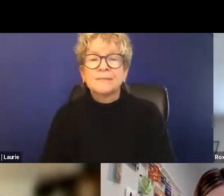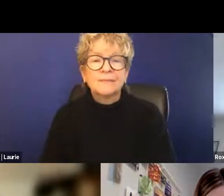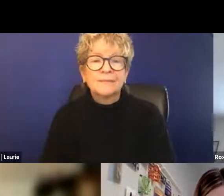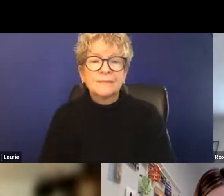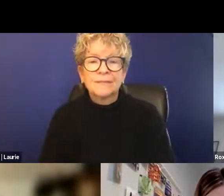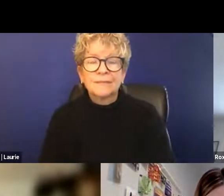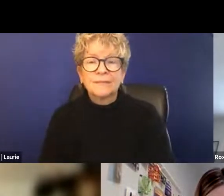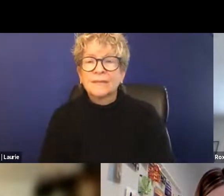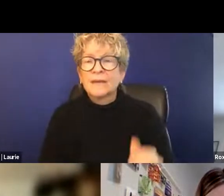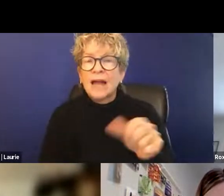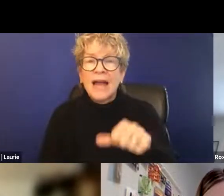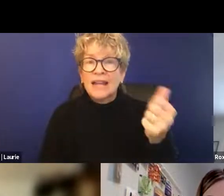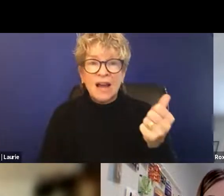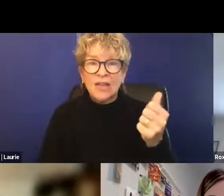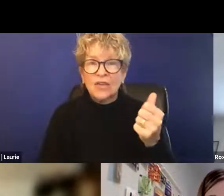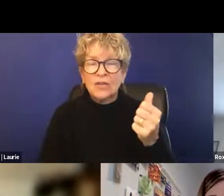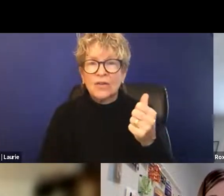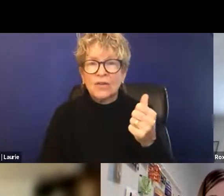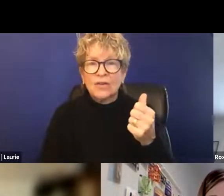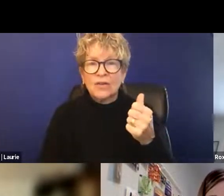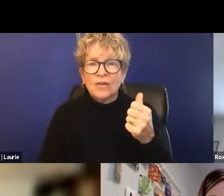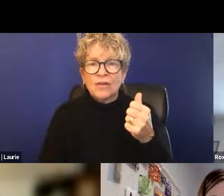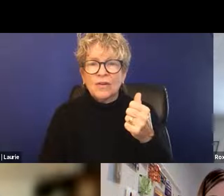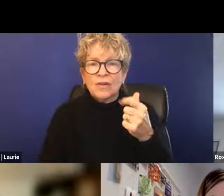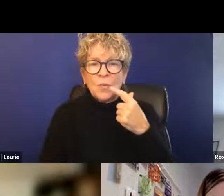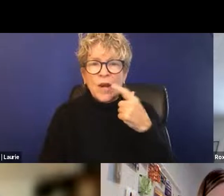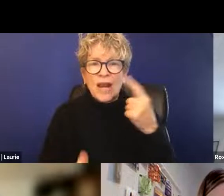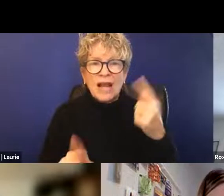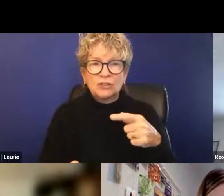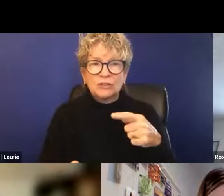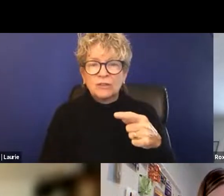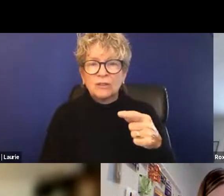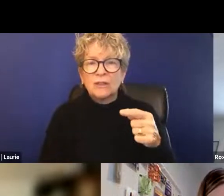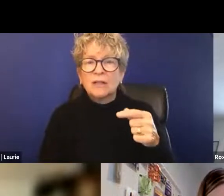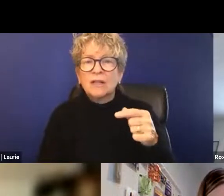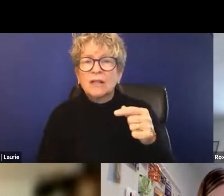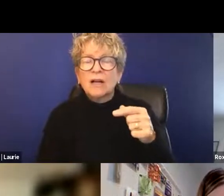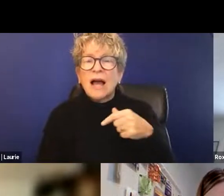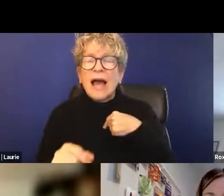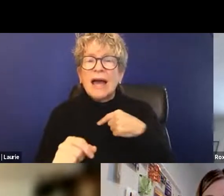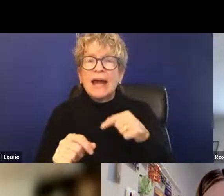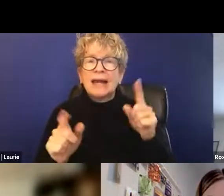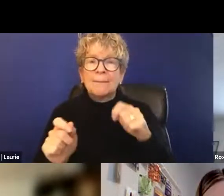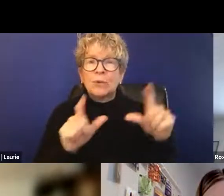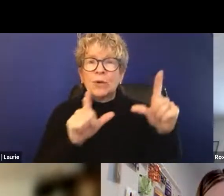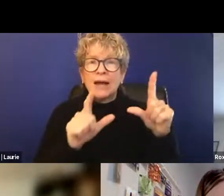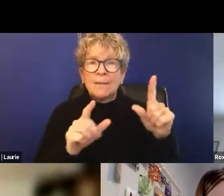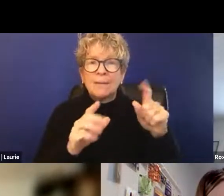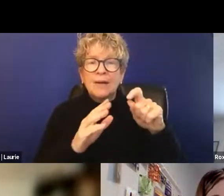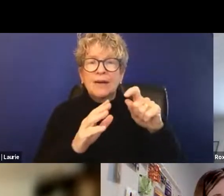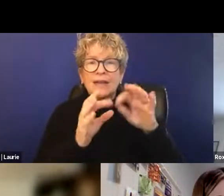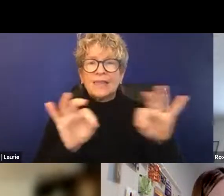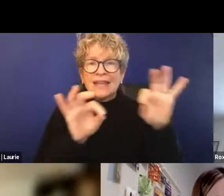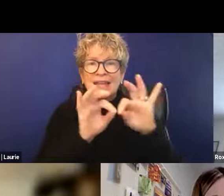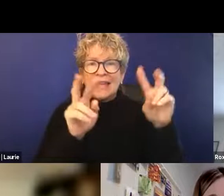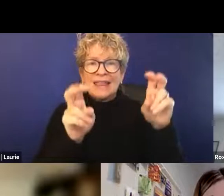Or other reactions to the key themes? And I also can put them on the screen. So I know you didn't get a lot of chance